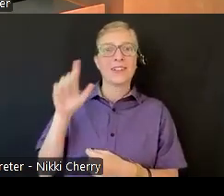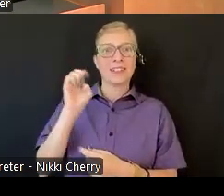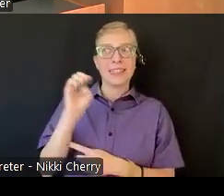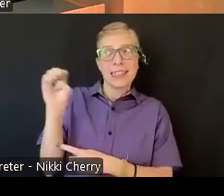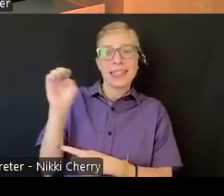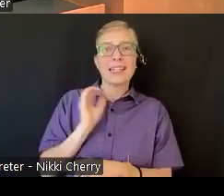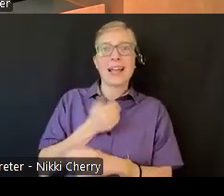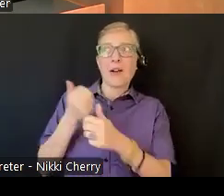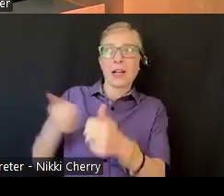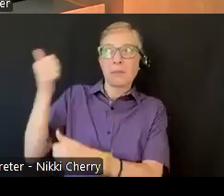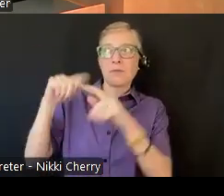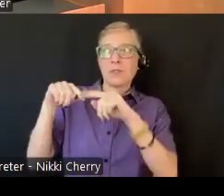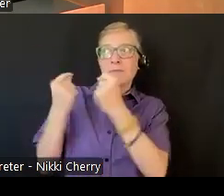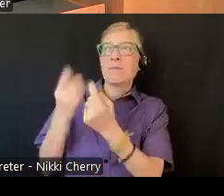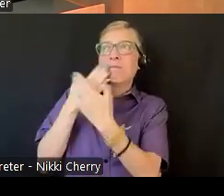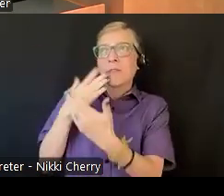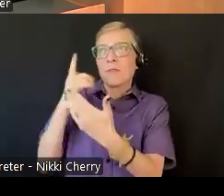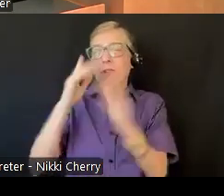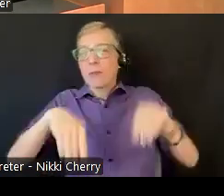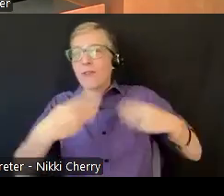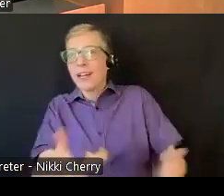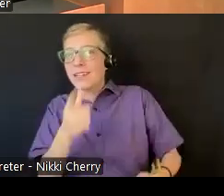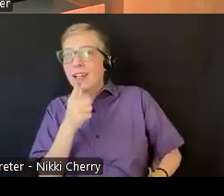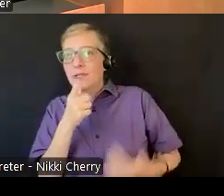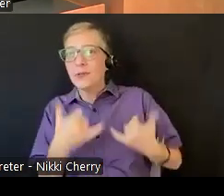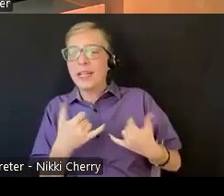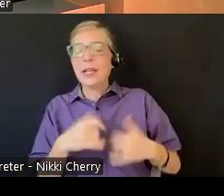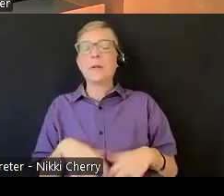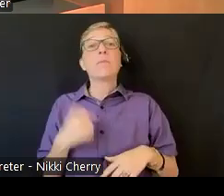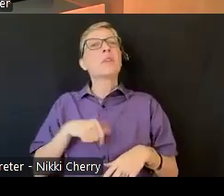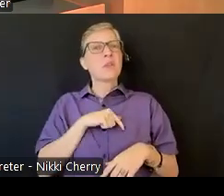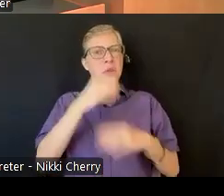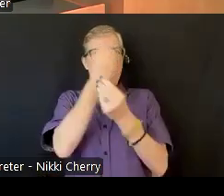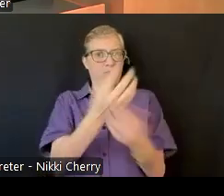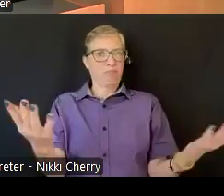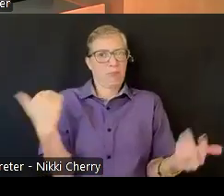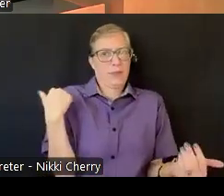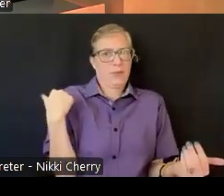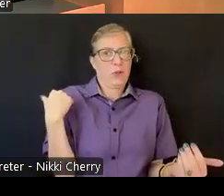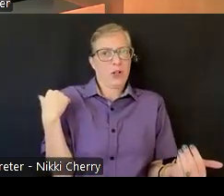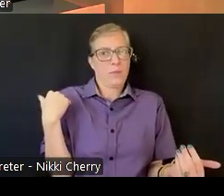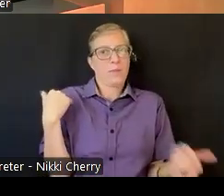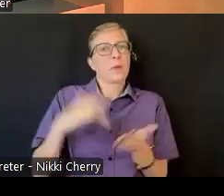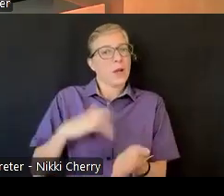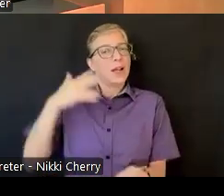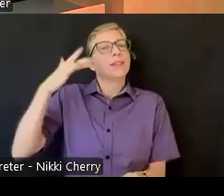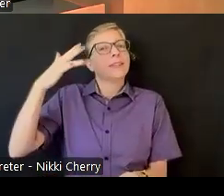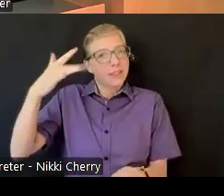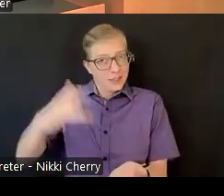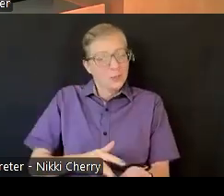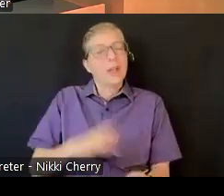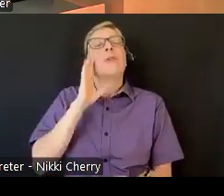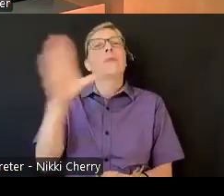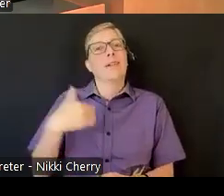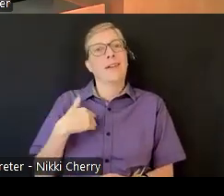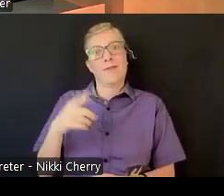for providing lunch today. As we have communicated previously, this will be an occasional feature for our round sessions,